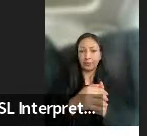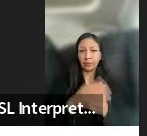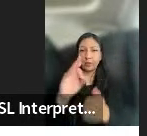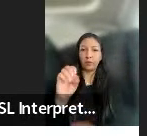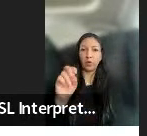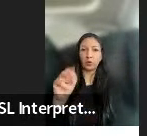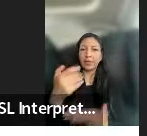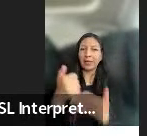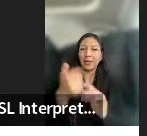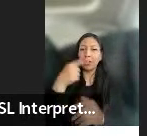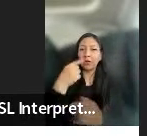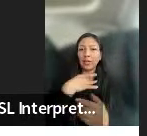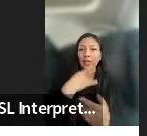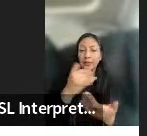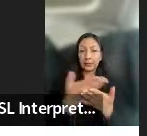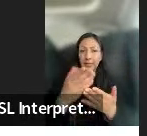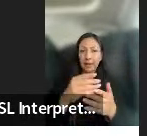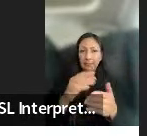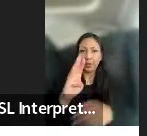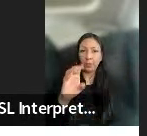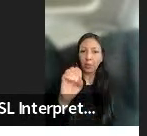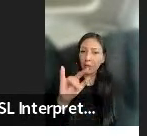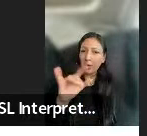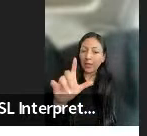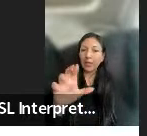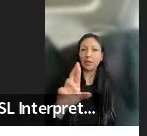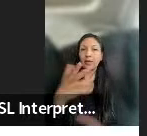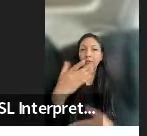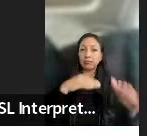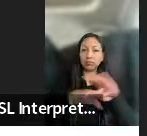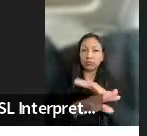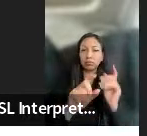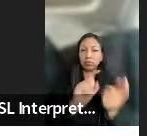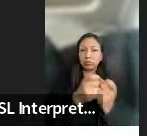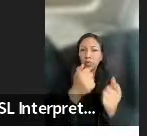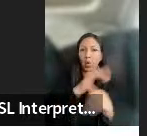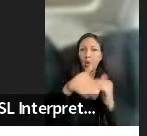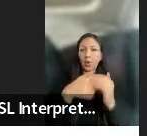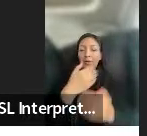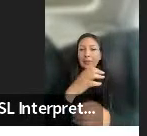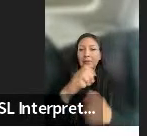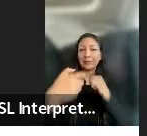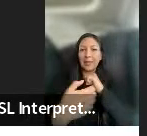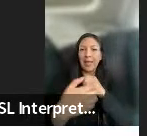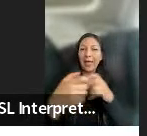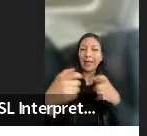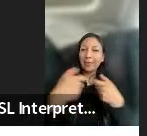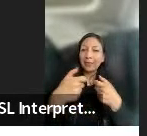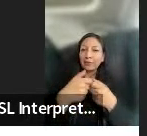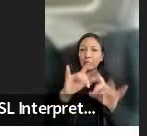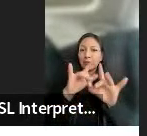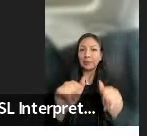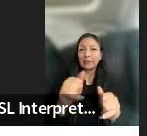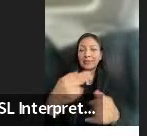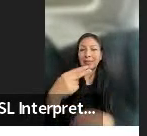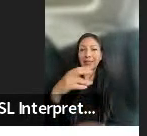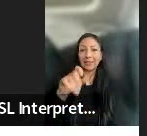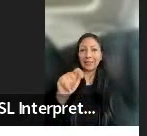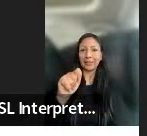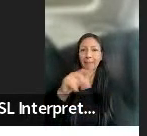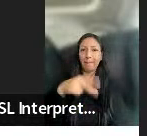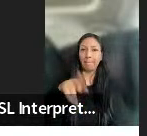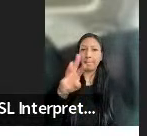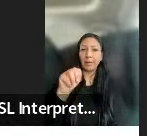like in some cases is that boilers and furnaces will need to be replaced with all-electric systems like heat pumps. The